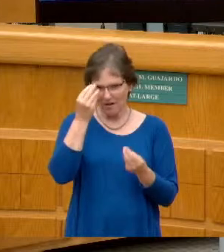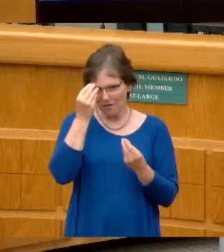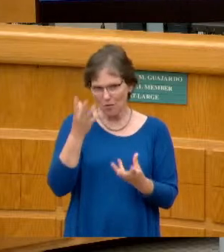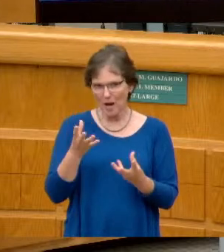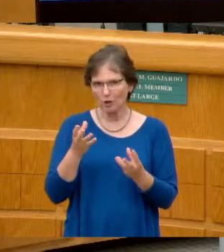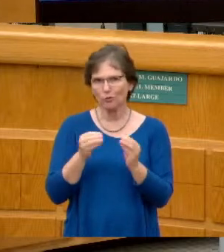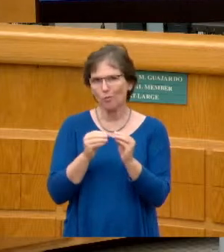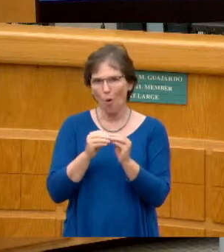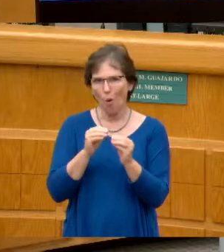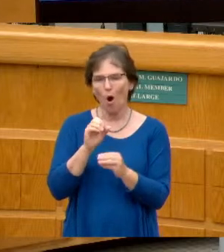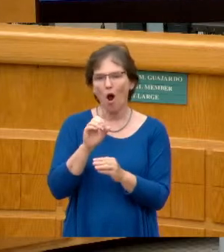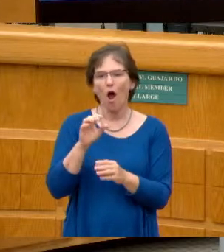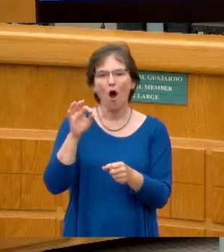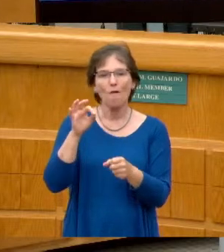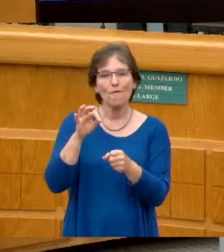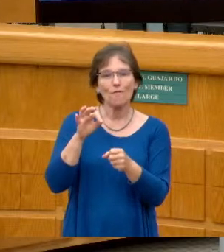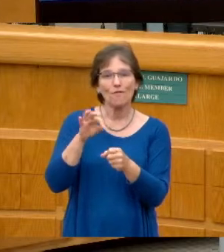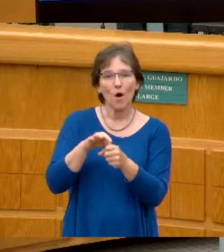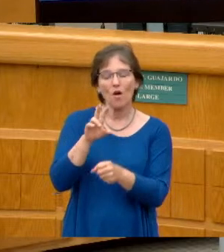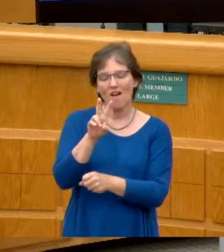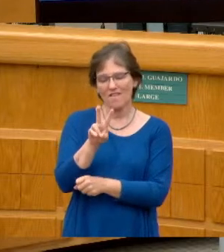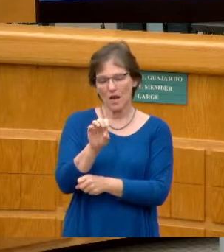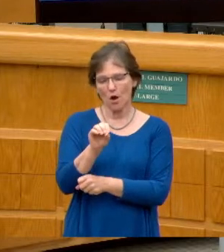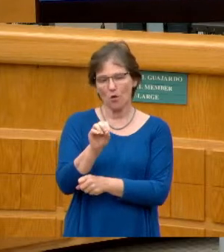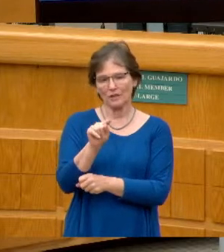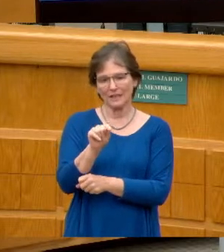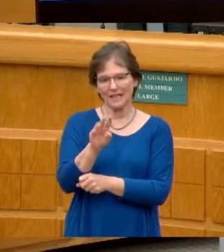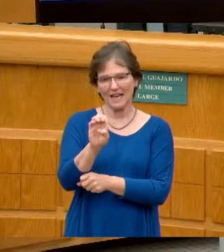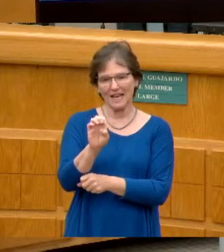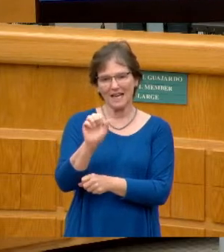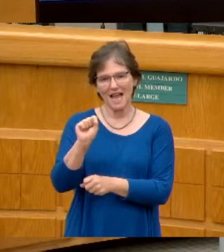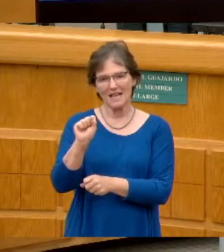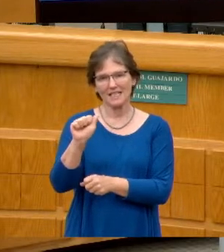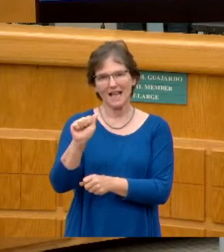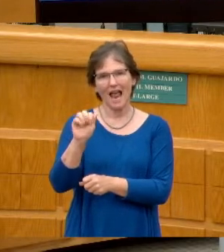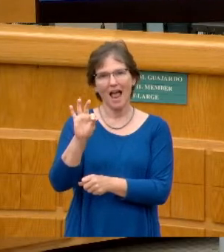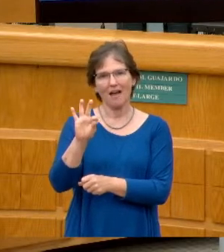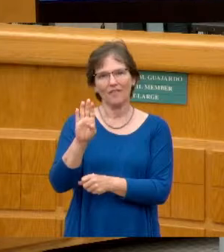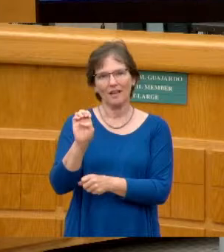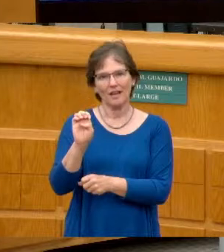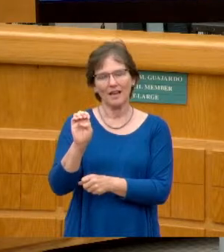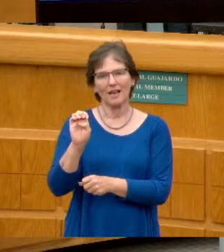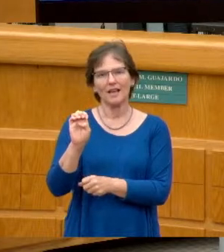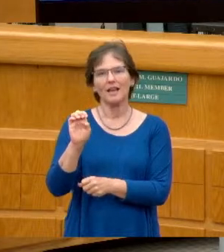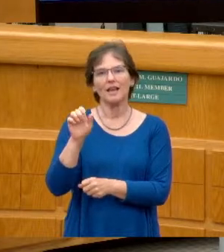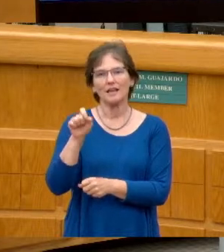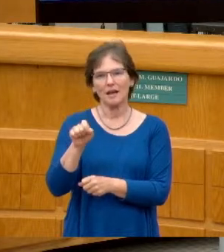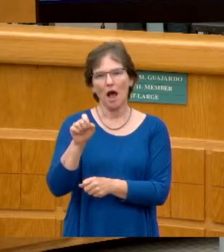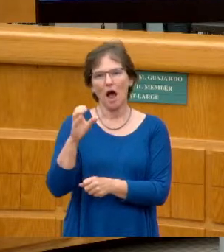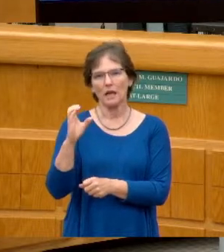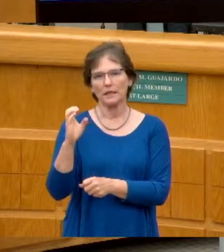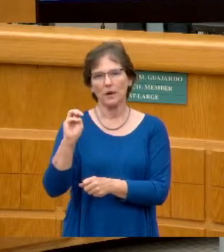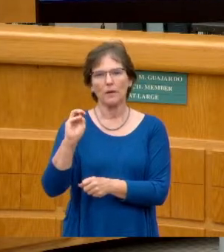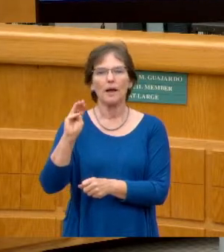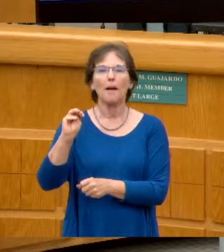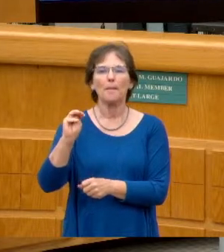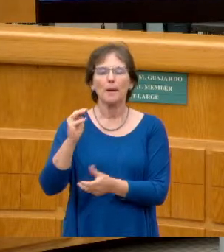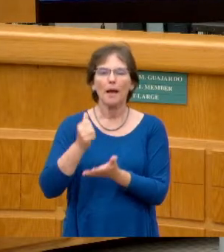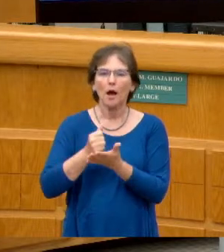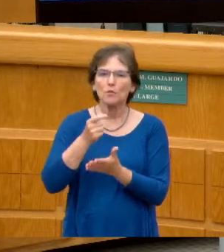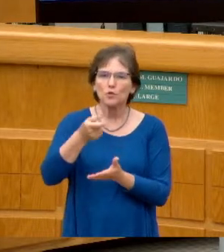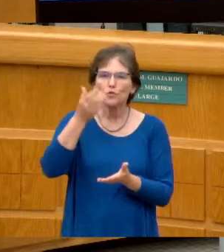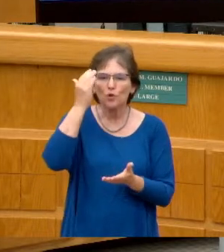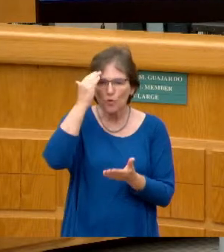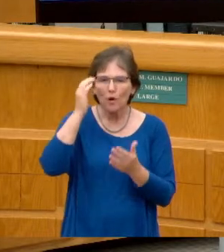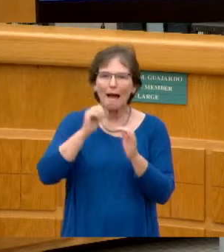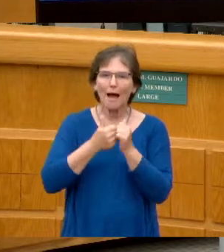vote. So I urge you, as Dr. Ram, our local health authority has, Director Rodriguez, Dr.